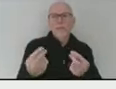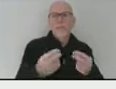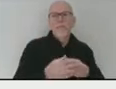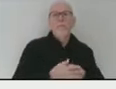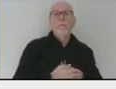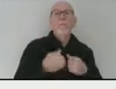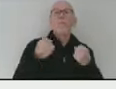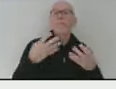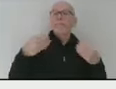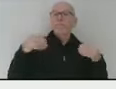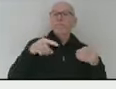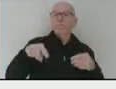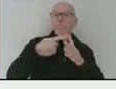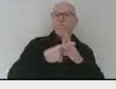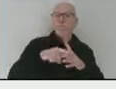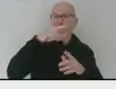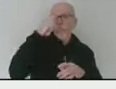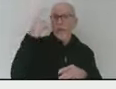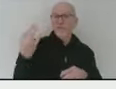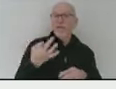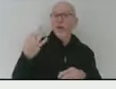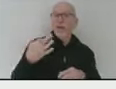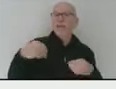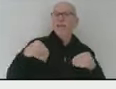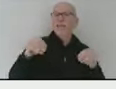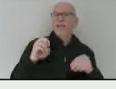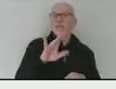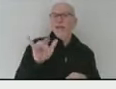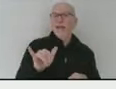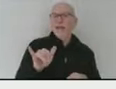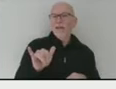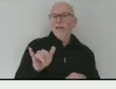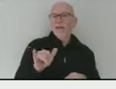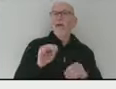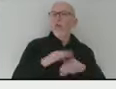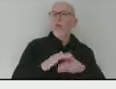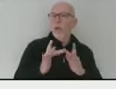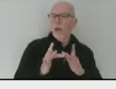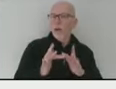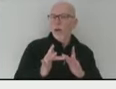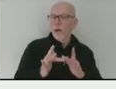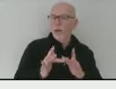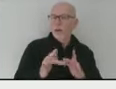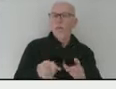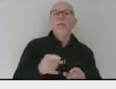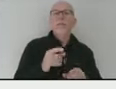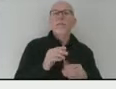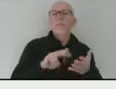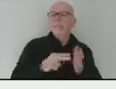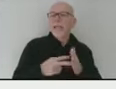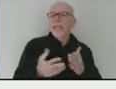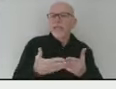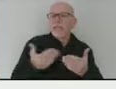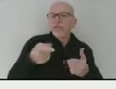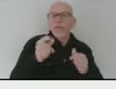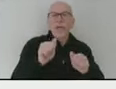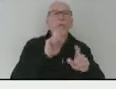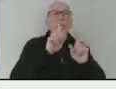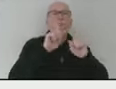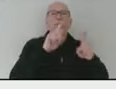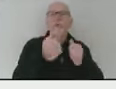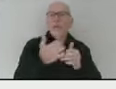are starting their Black Friday deals early and offering them online, which makes it easier to get deals without putting